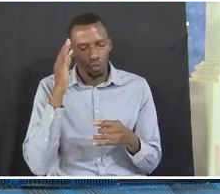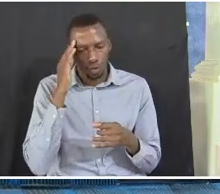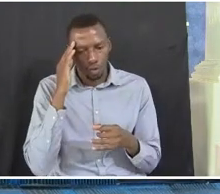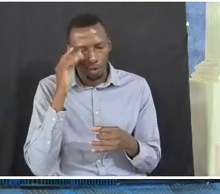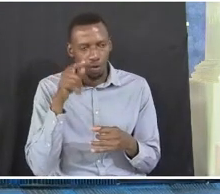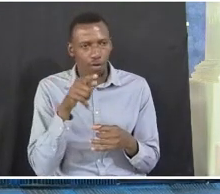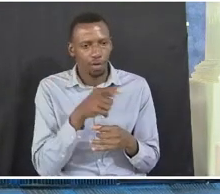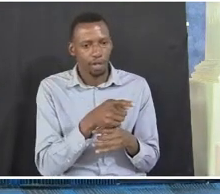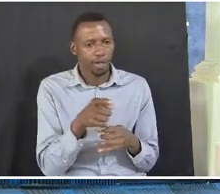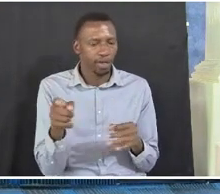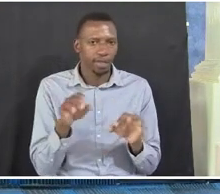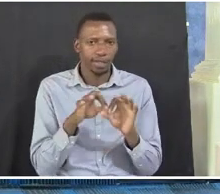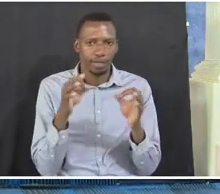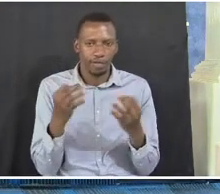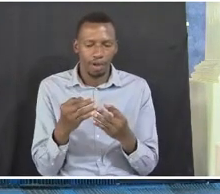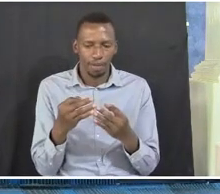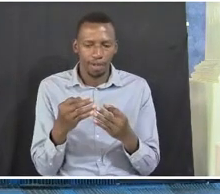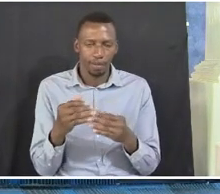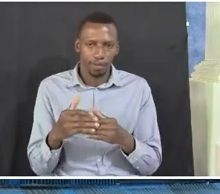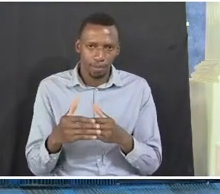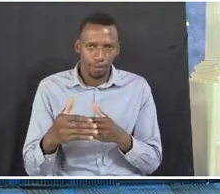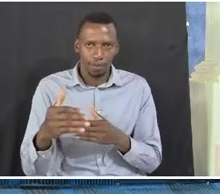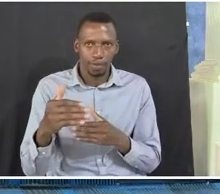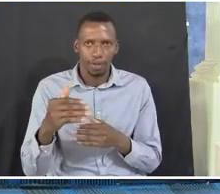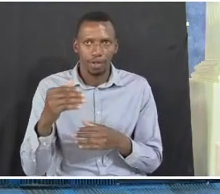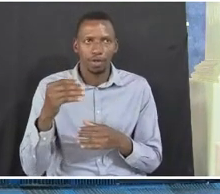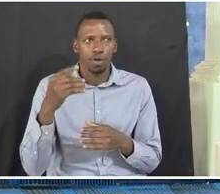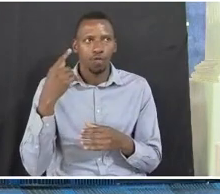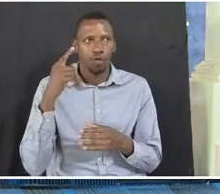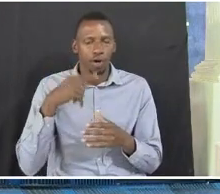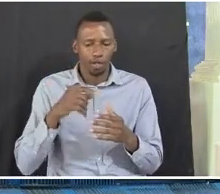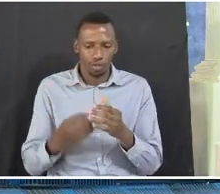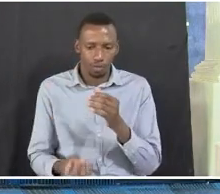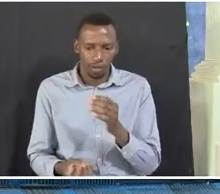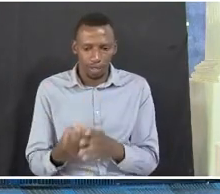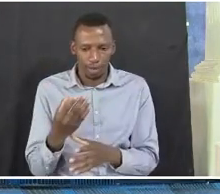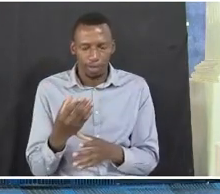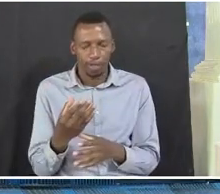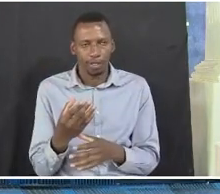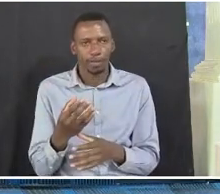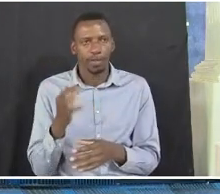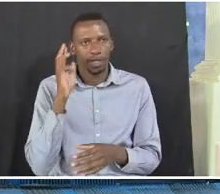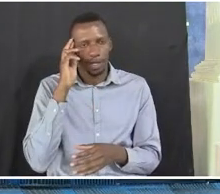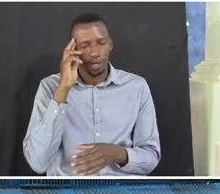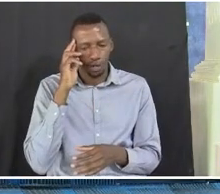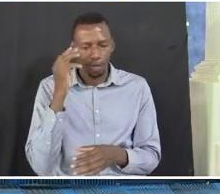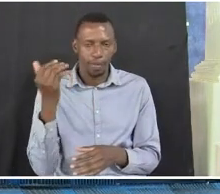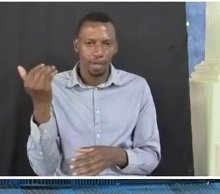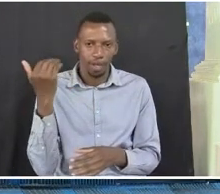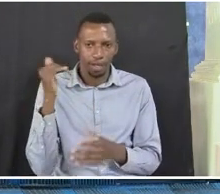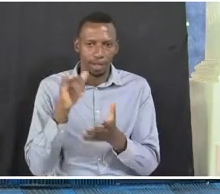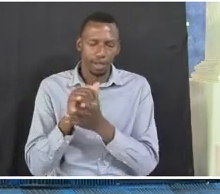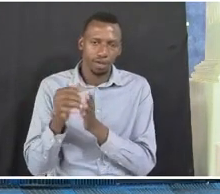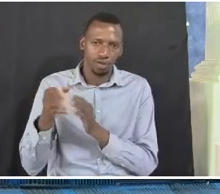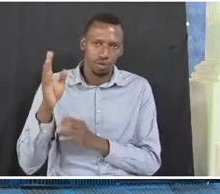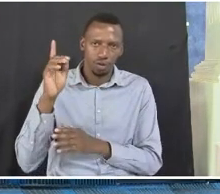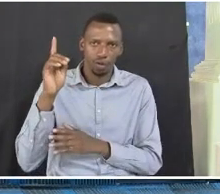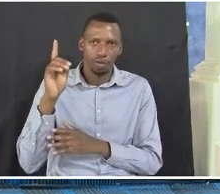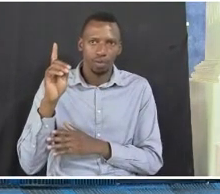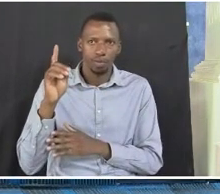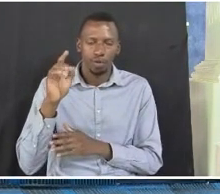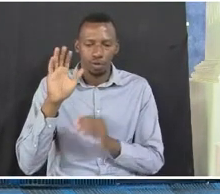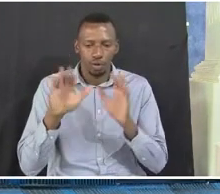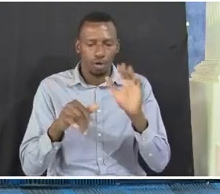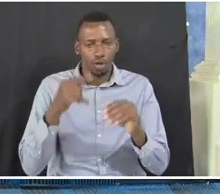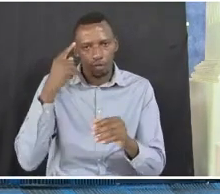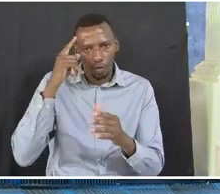these families down the ages in order to establish the reason behind that God is calling for family